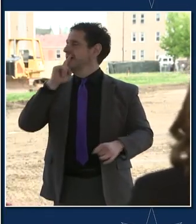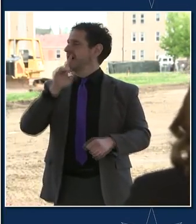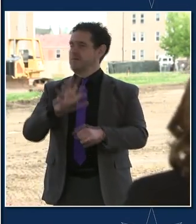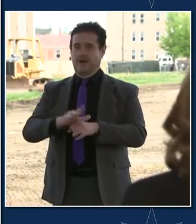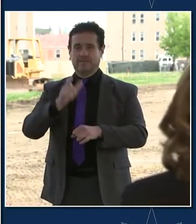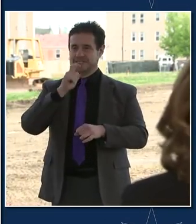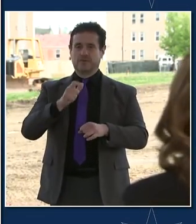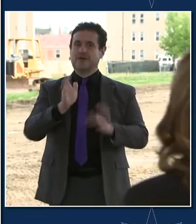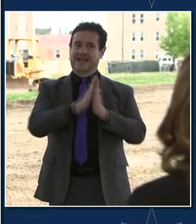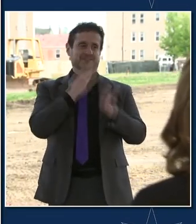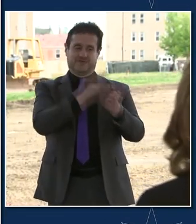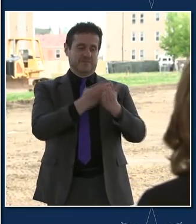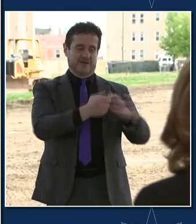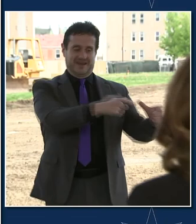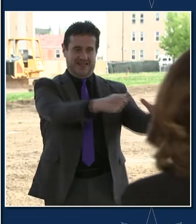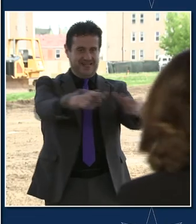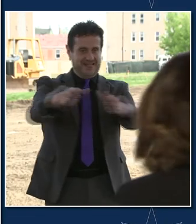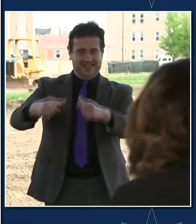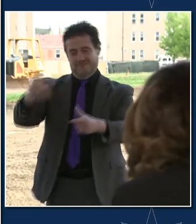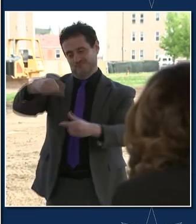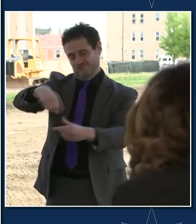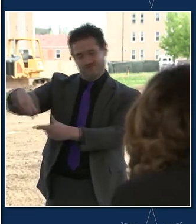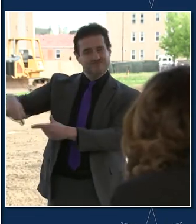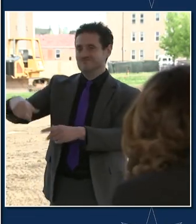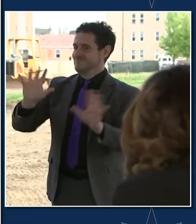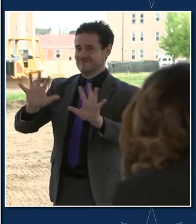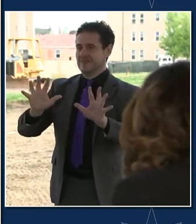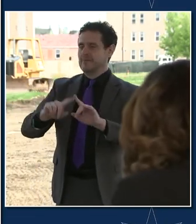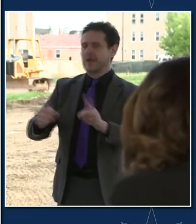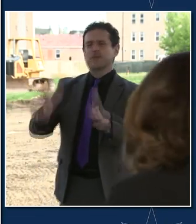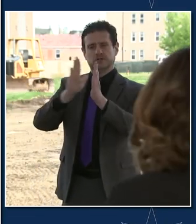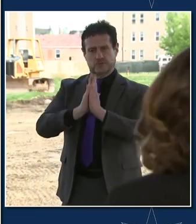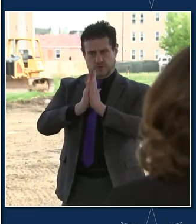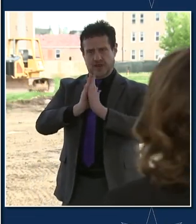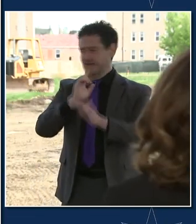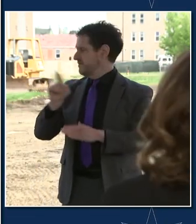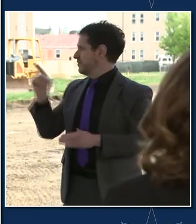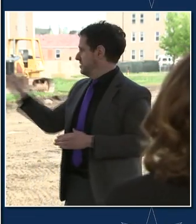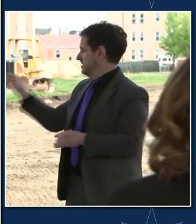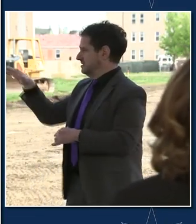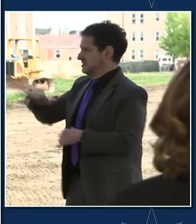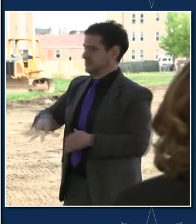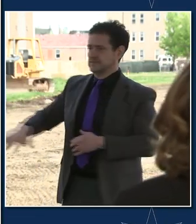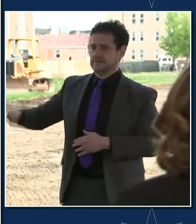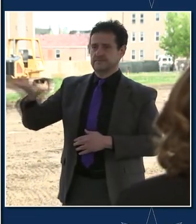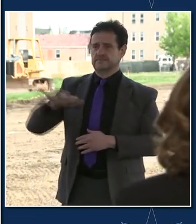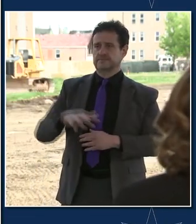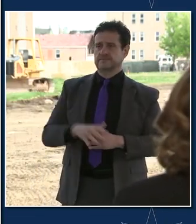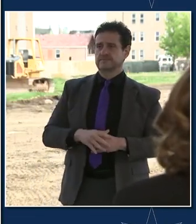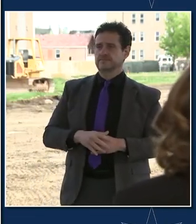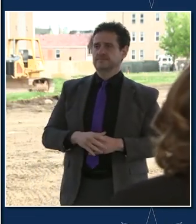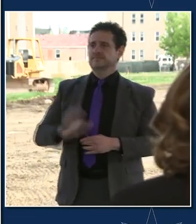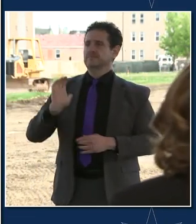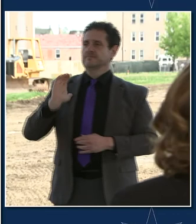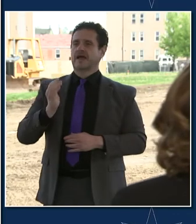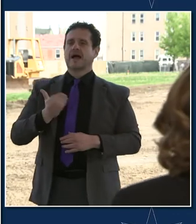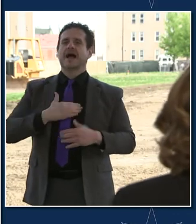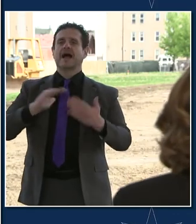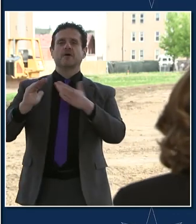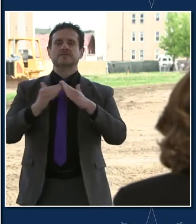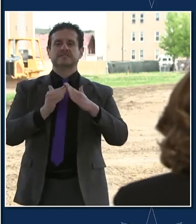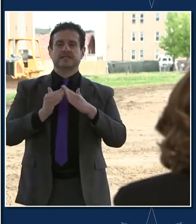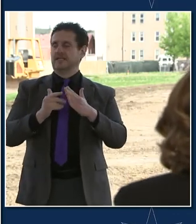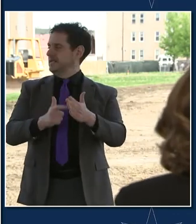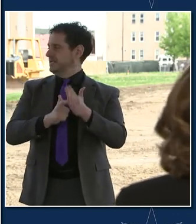the plate. But I want us to pray over this site. Because our city needs